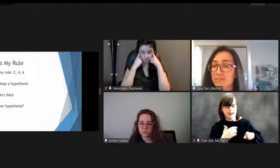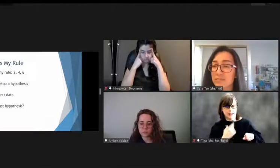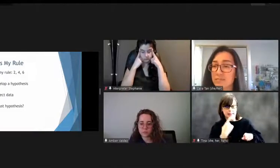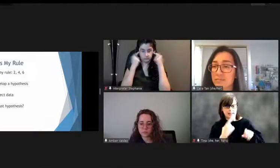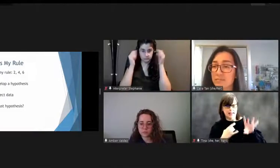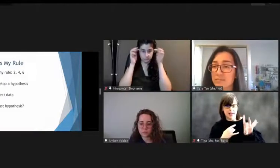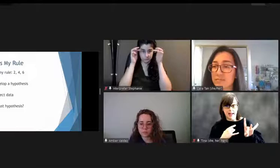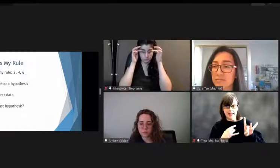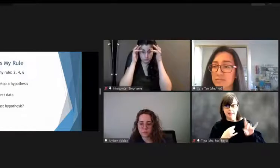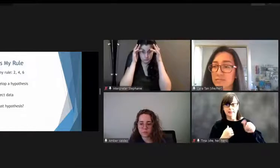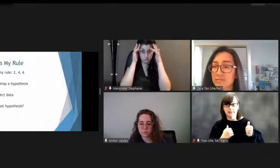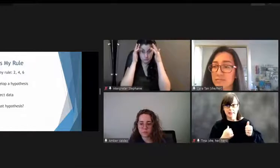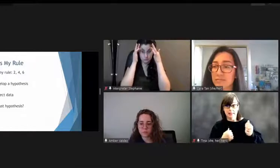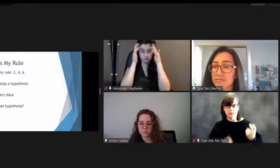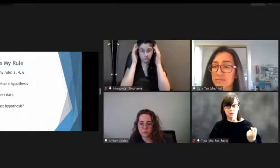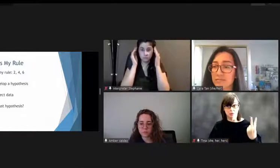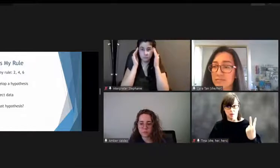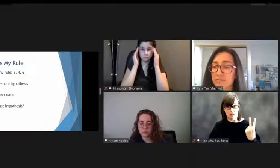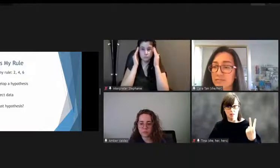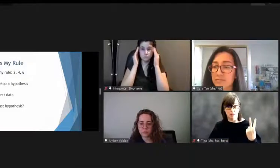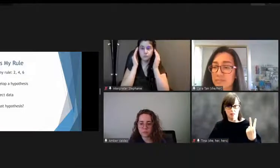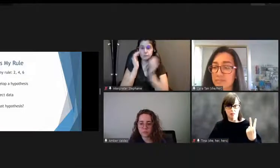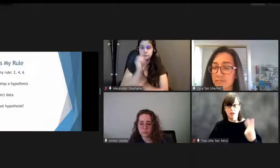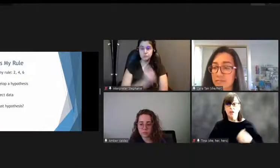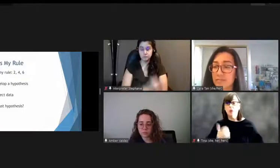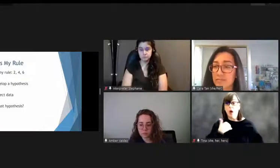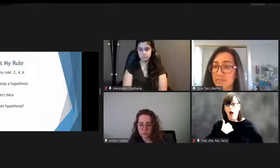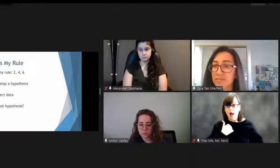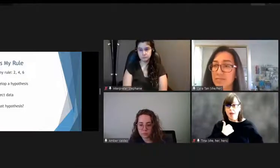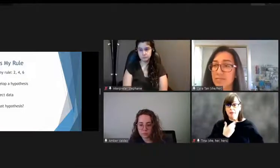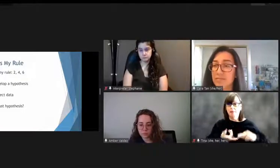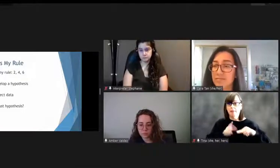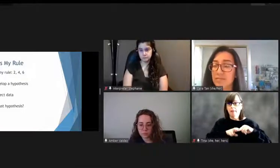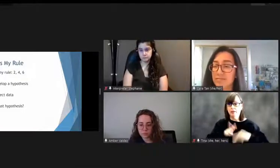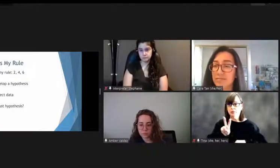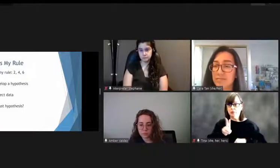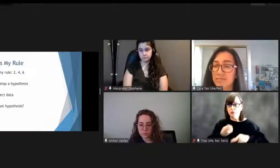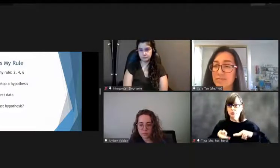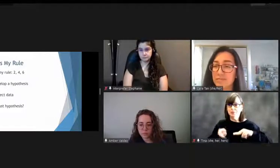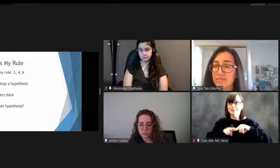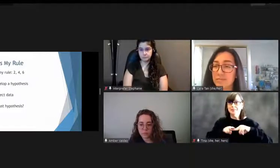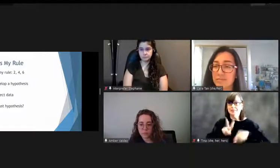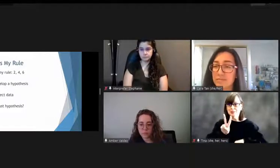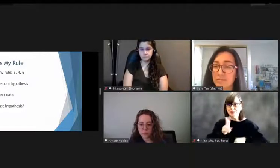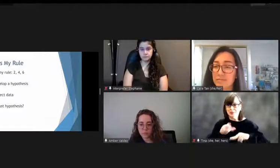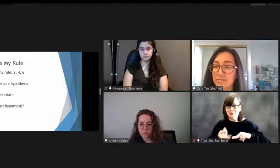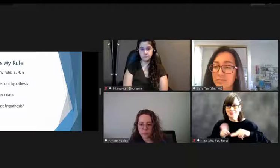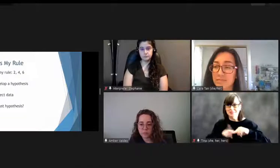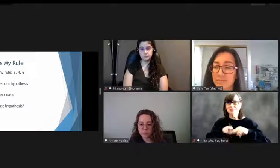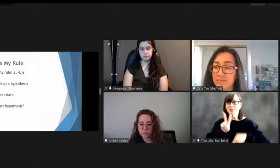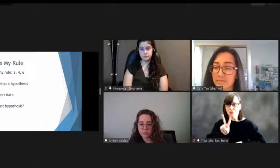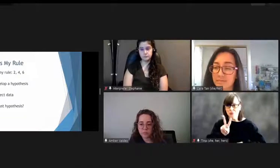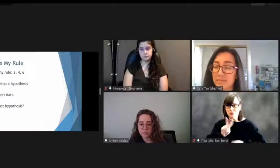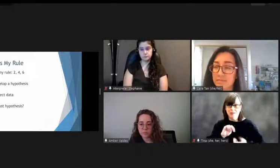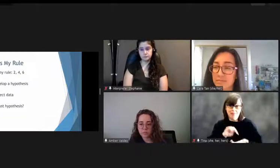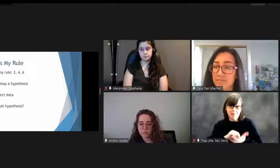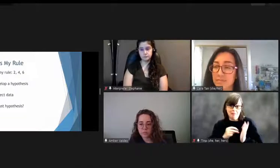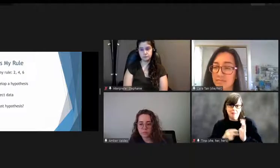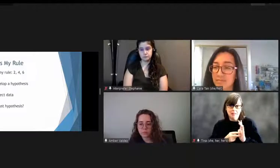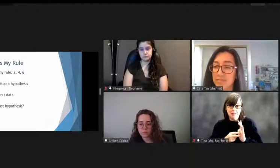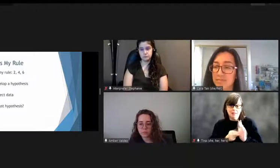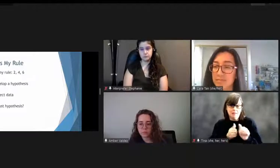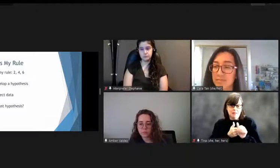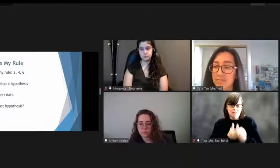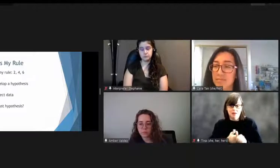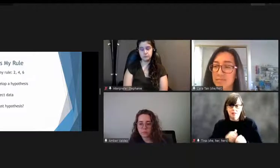10, 12, so they're going by like a set of 2, like comparison to the first number you gave us.